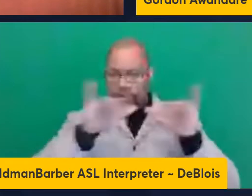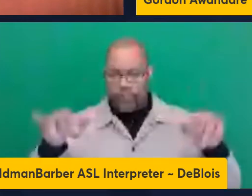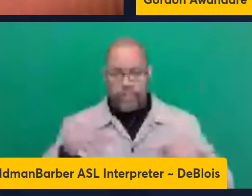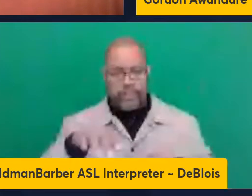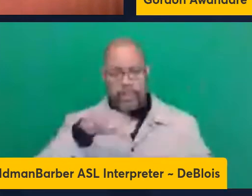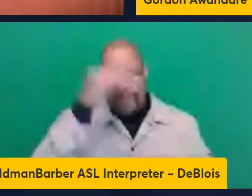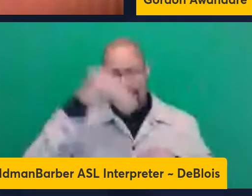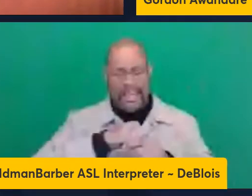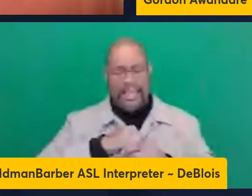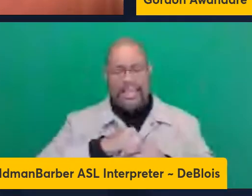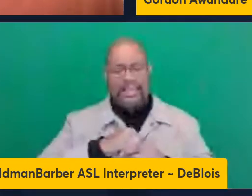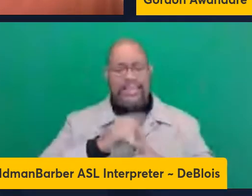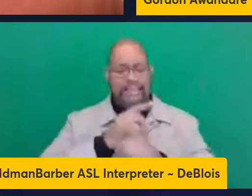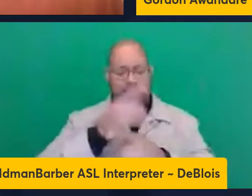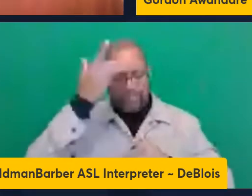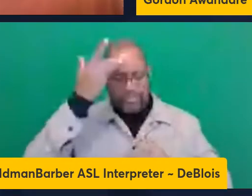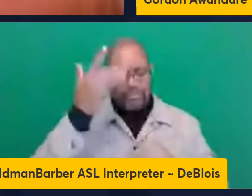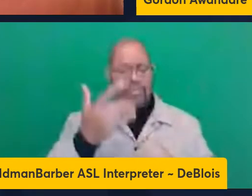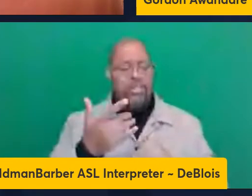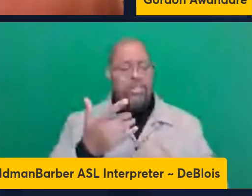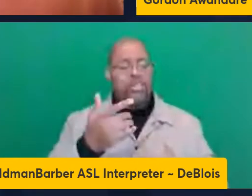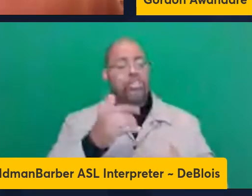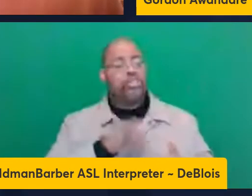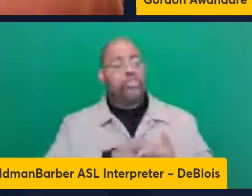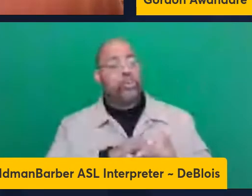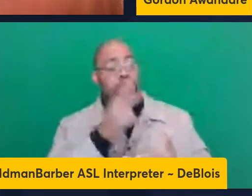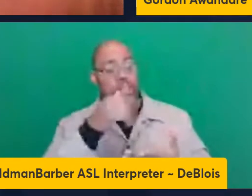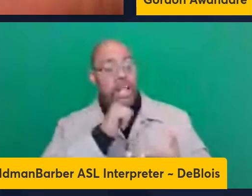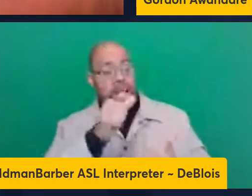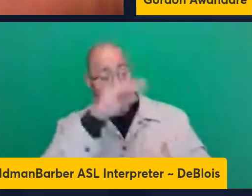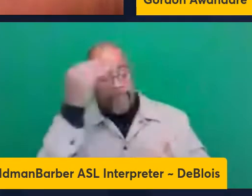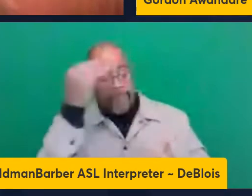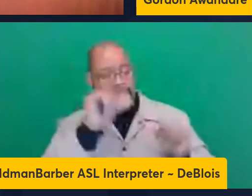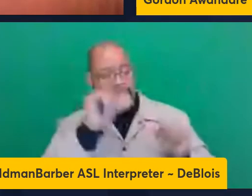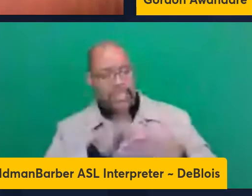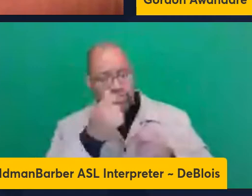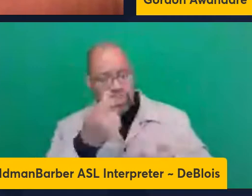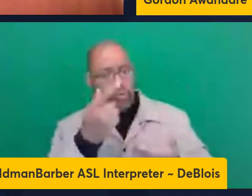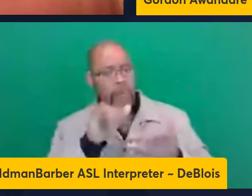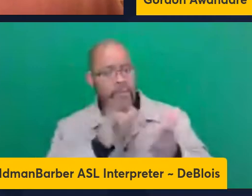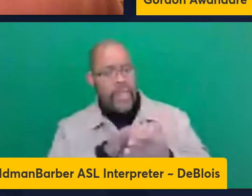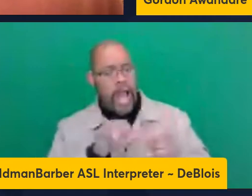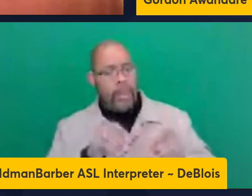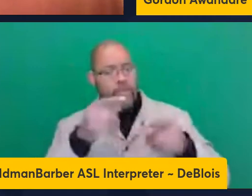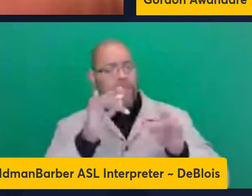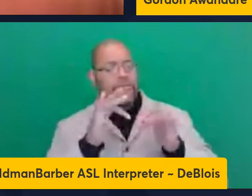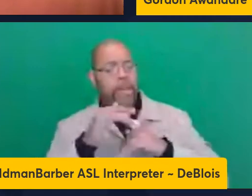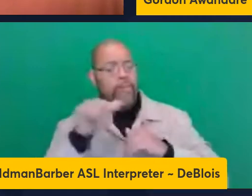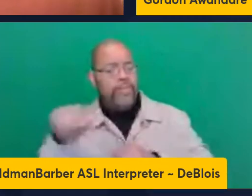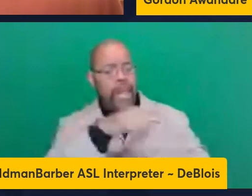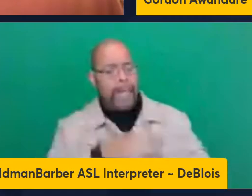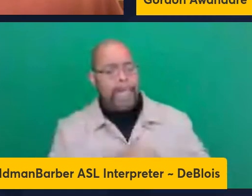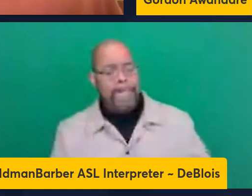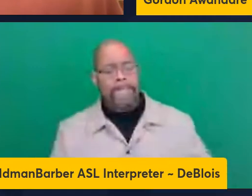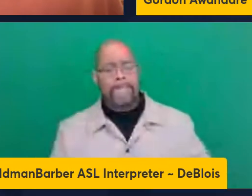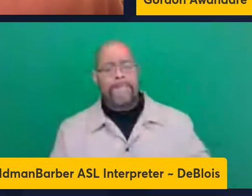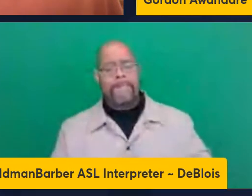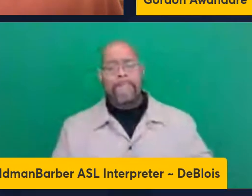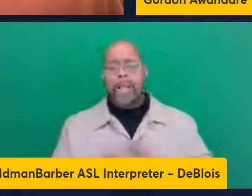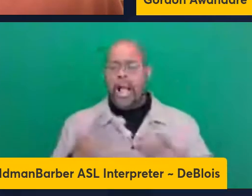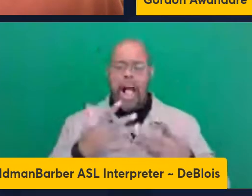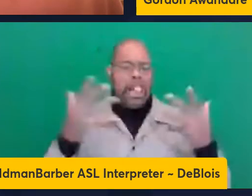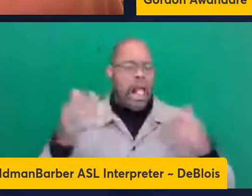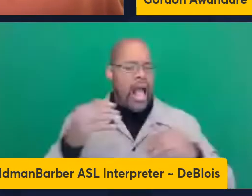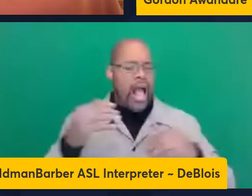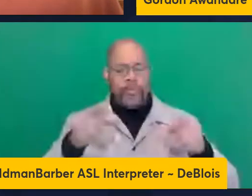for non-African Black scientists that are interested in WAGBI? Are these opportunities also available to them? Yeah, massive. In fact,